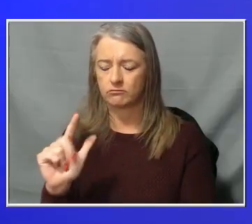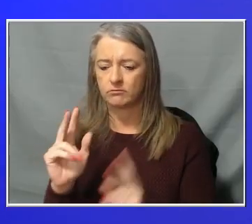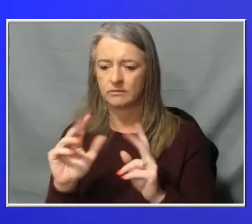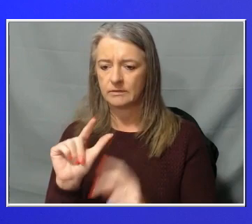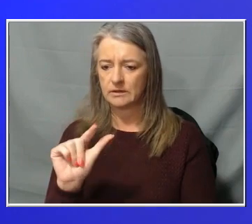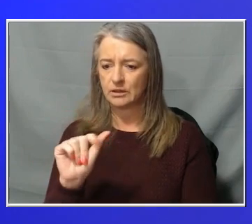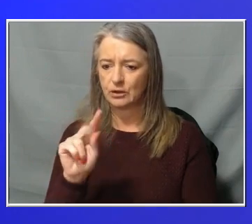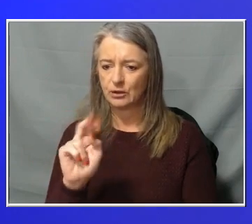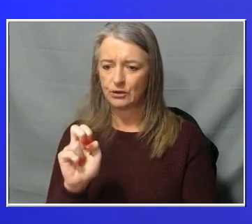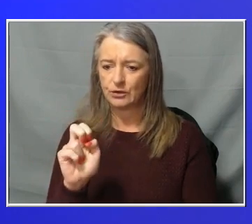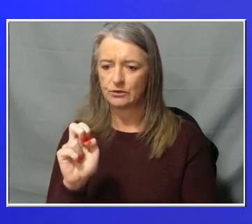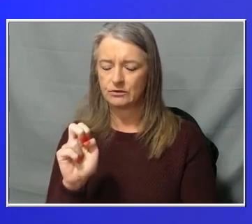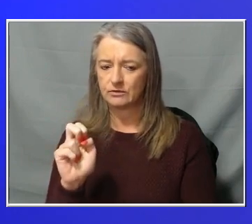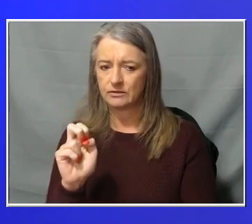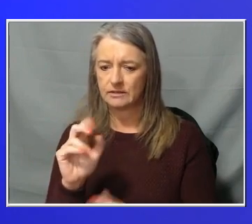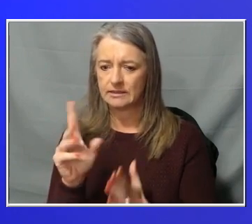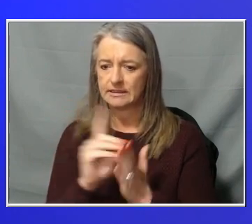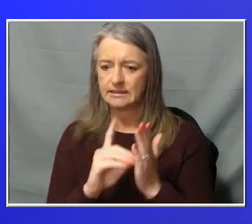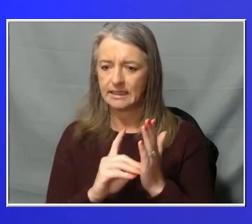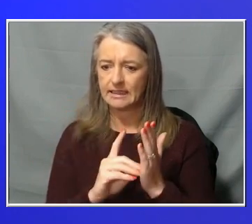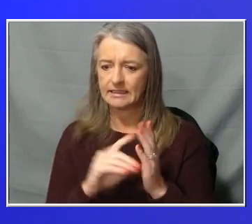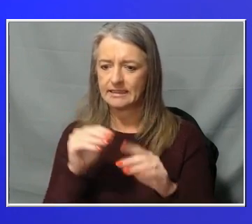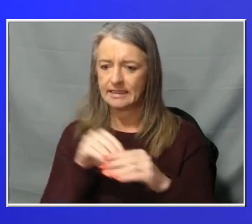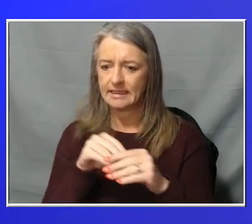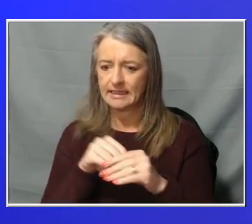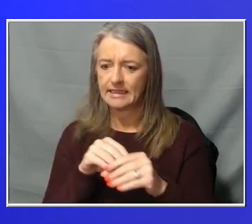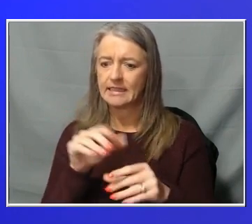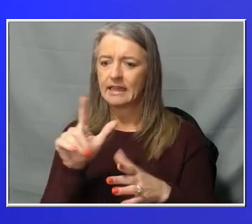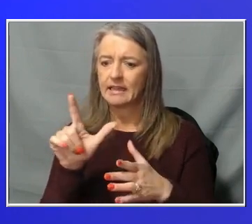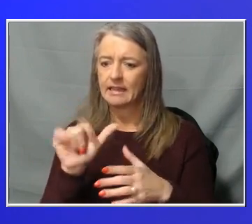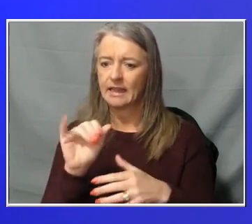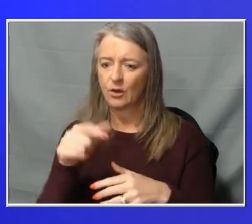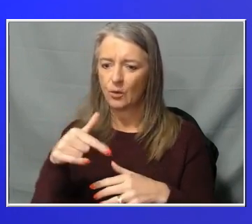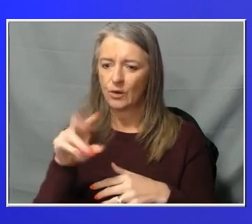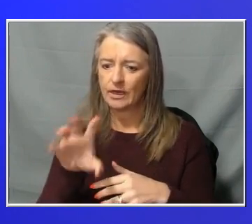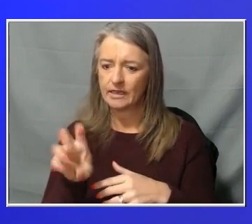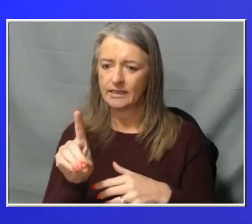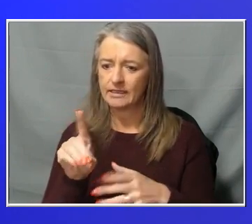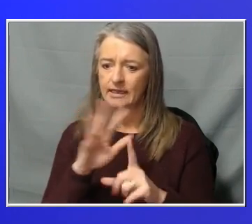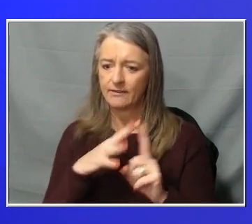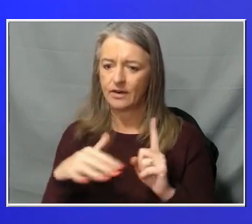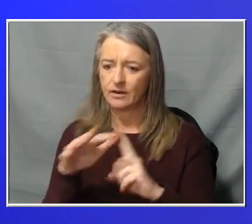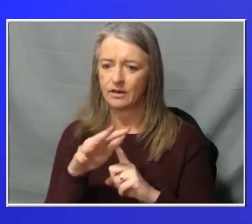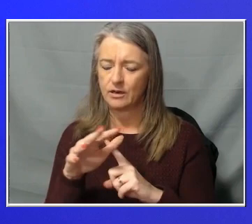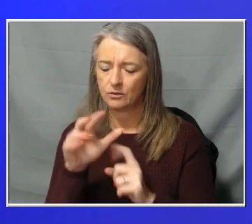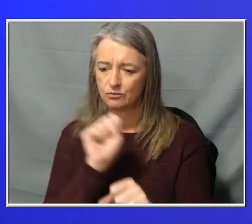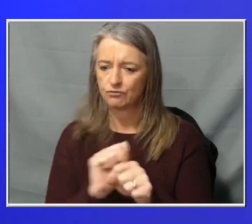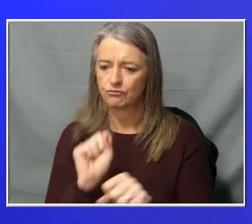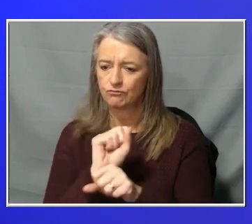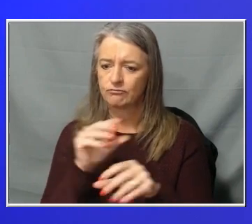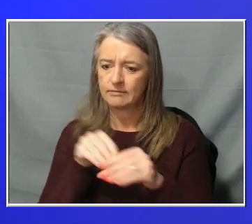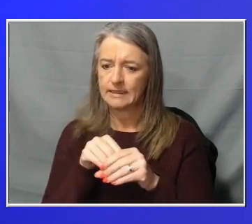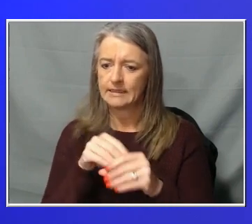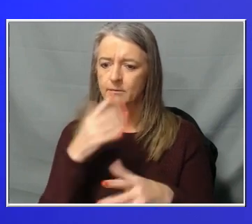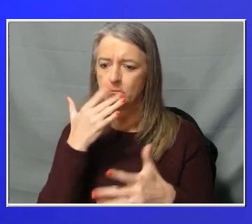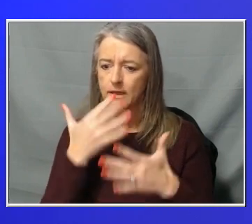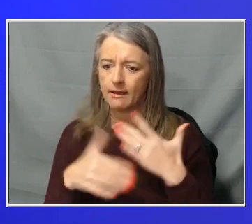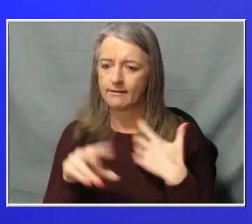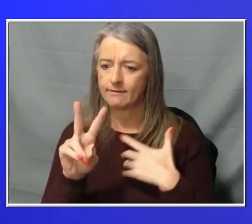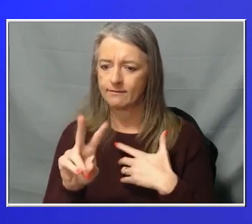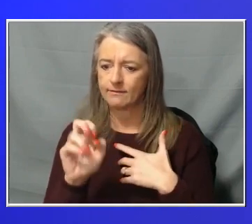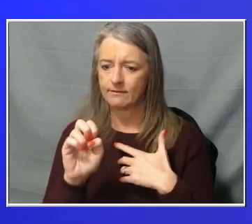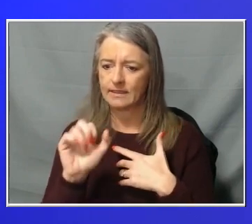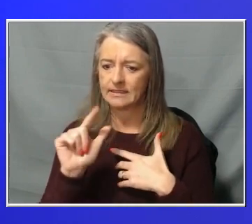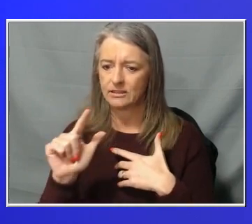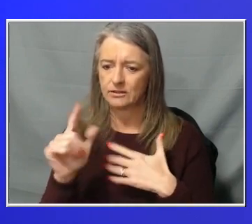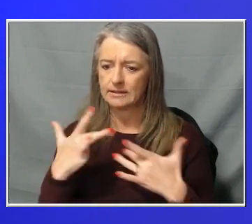It's designed to activate in a liquid environment. So it is made to do work inside of blood vessels. It's just typically we don't